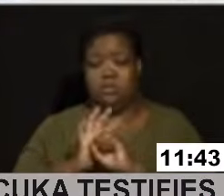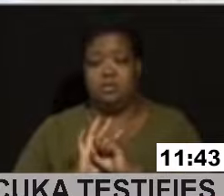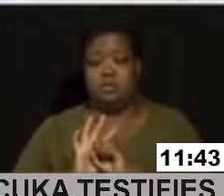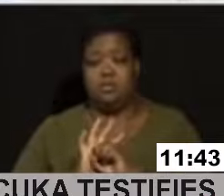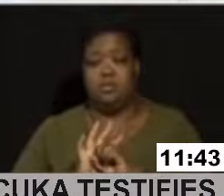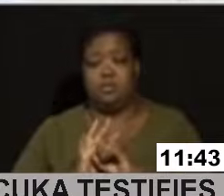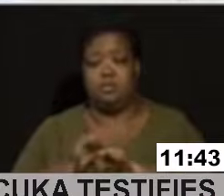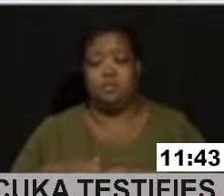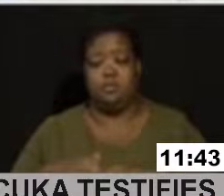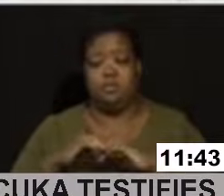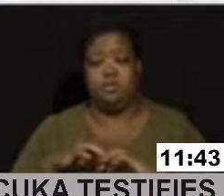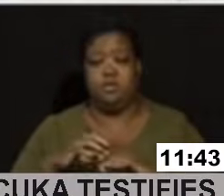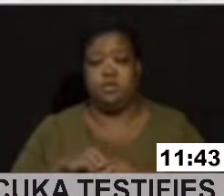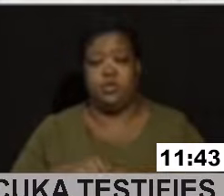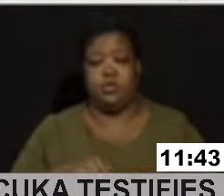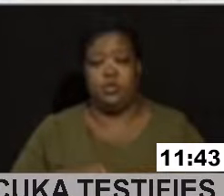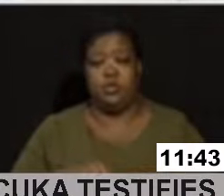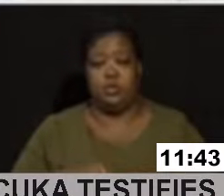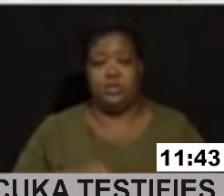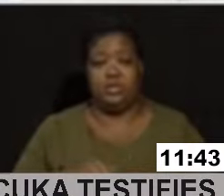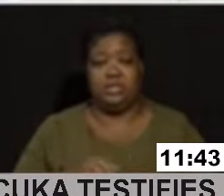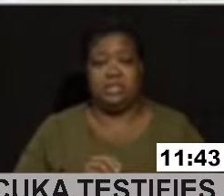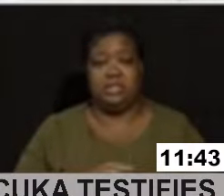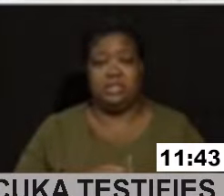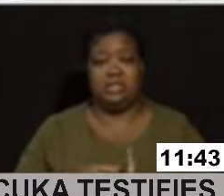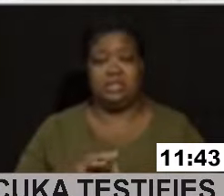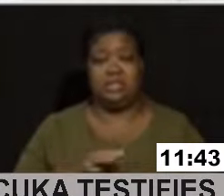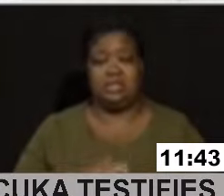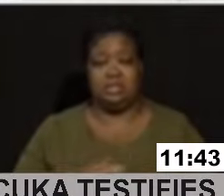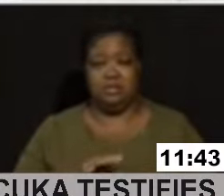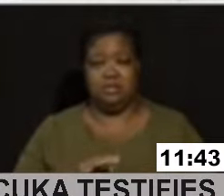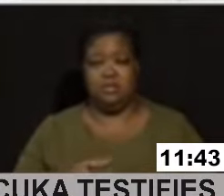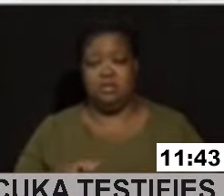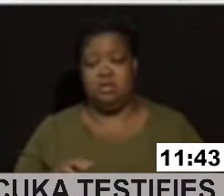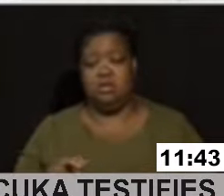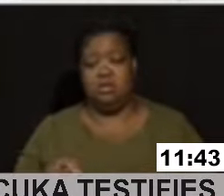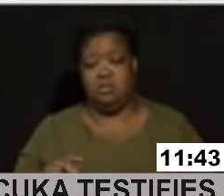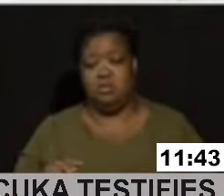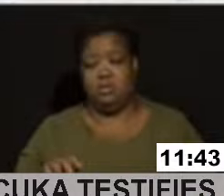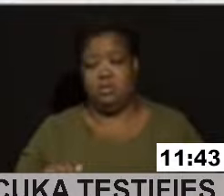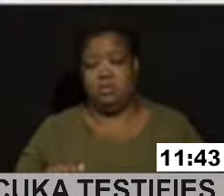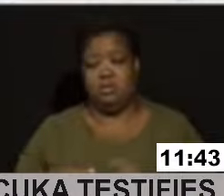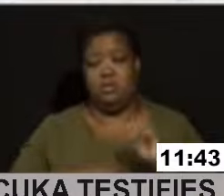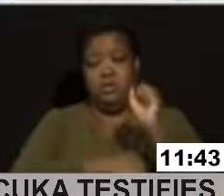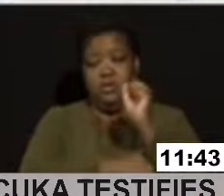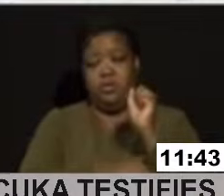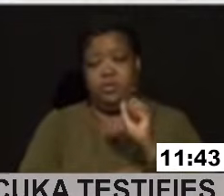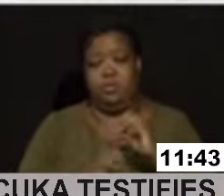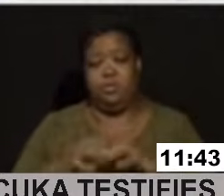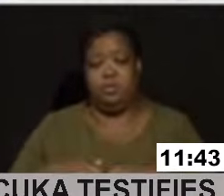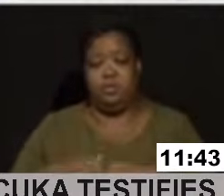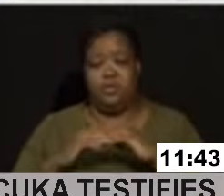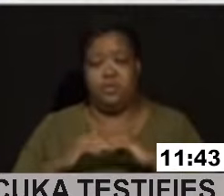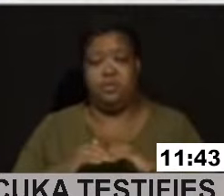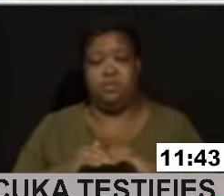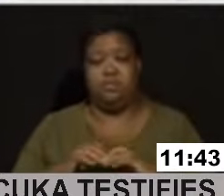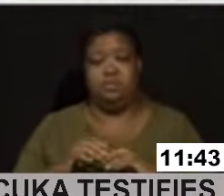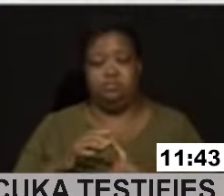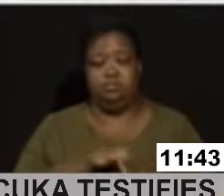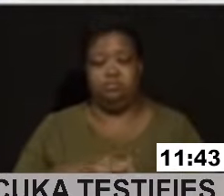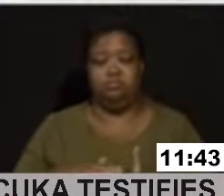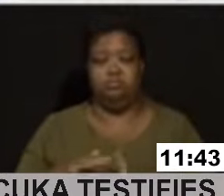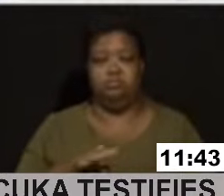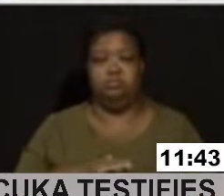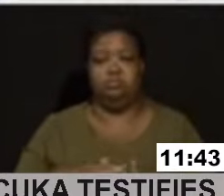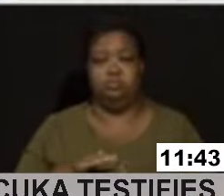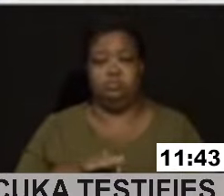the context and circumstances in which the office of the NPA was established within an evolving prosecutorial environment